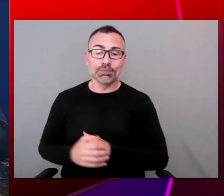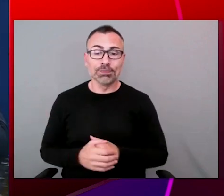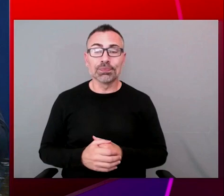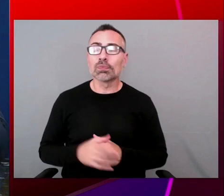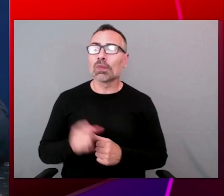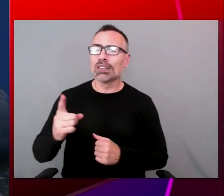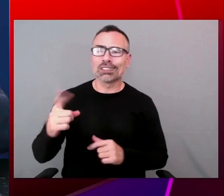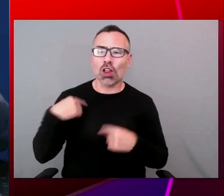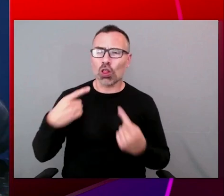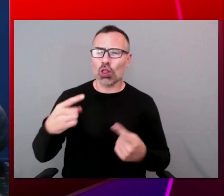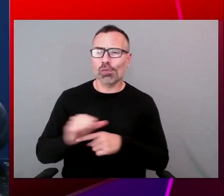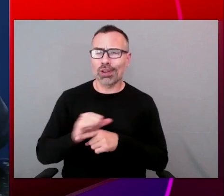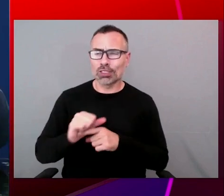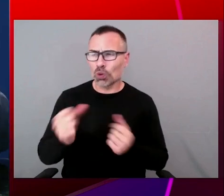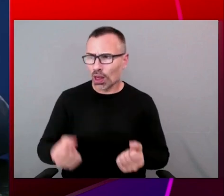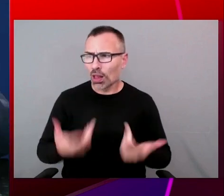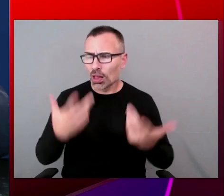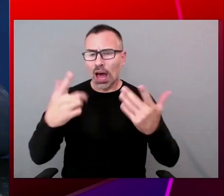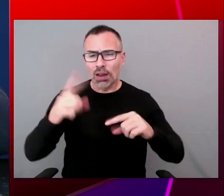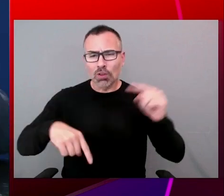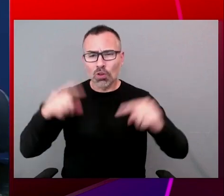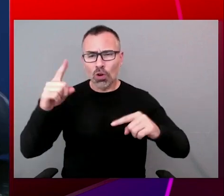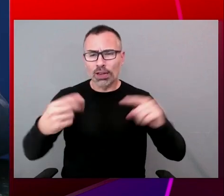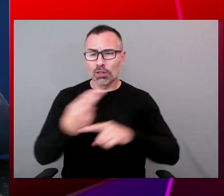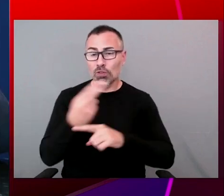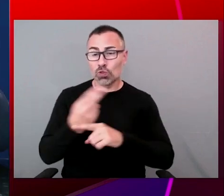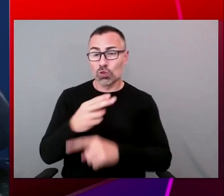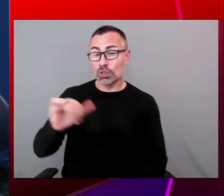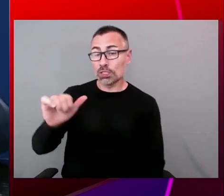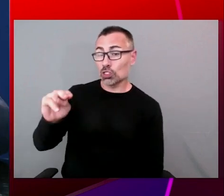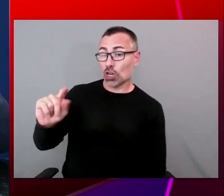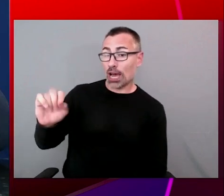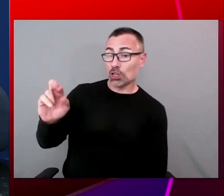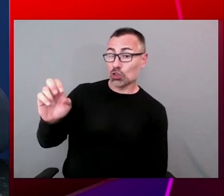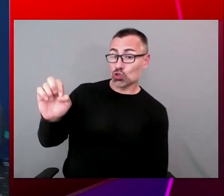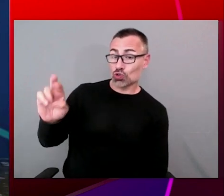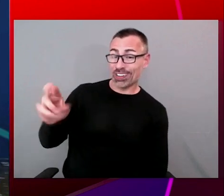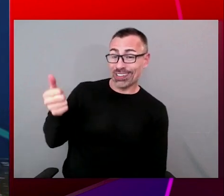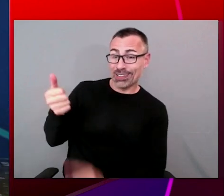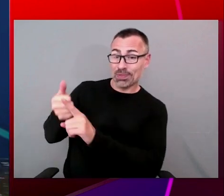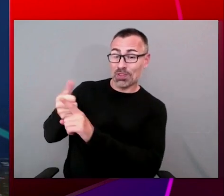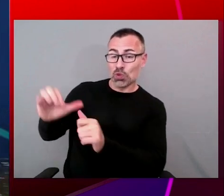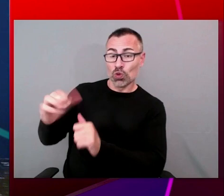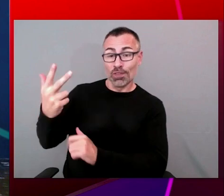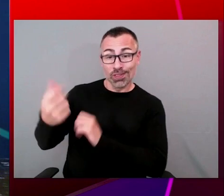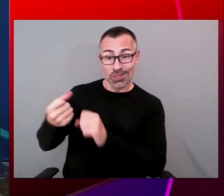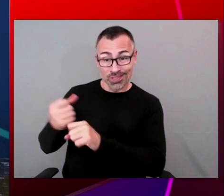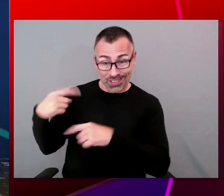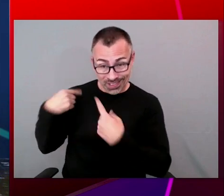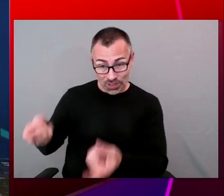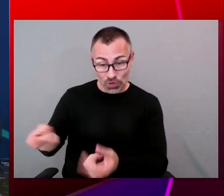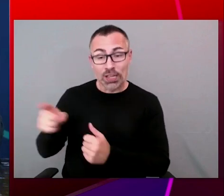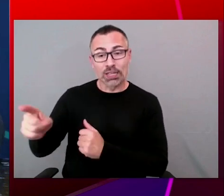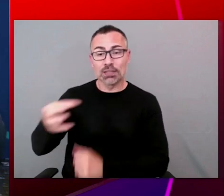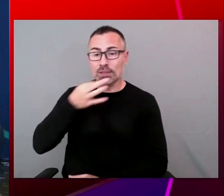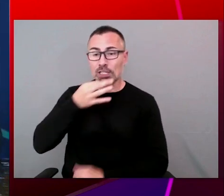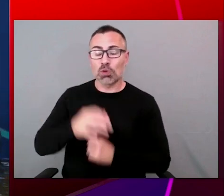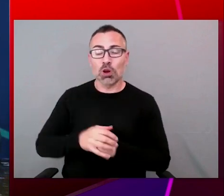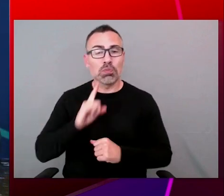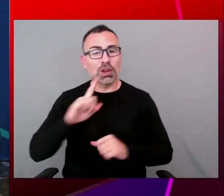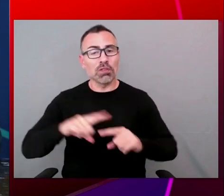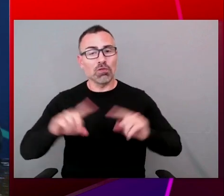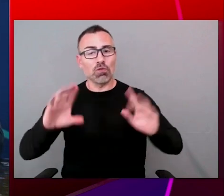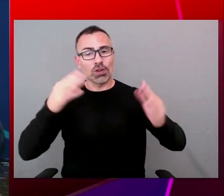A wide variety of use cases. But, John Traynor on our team, he's been doing it for 3 years, a great expert. And really it focuses in on Two things,